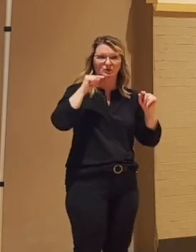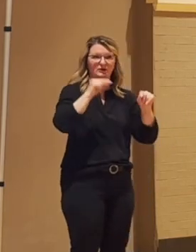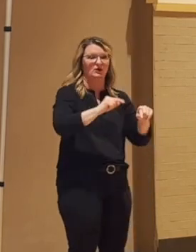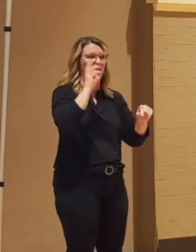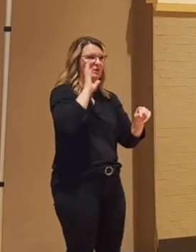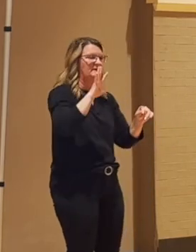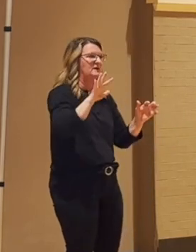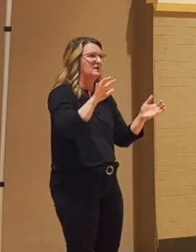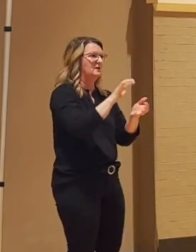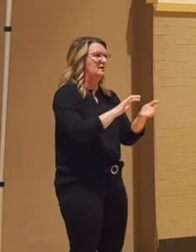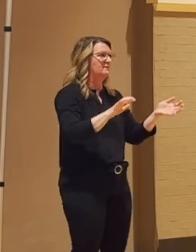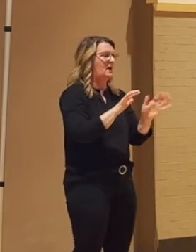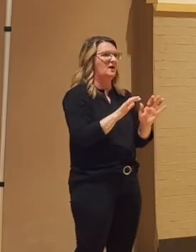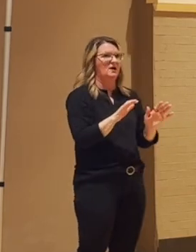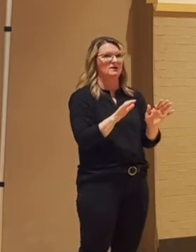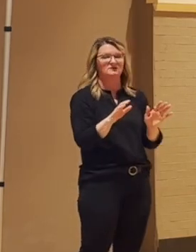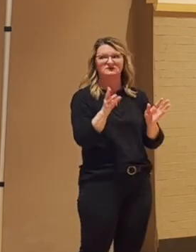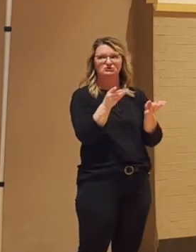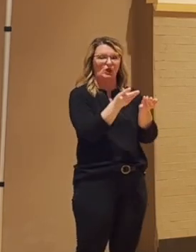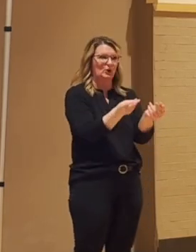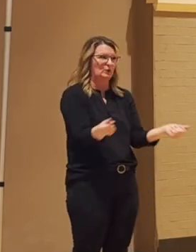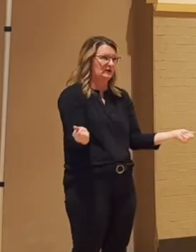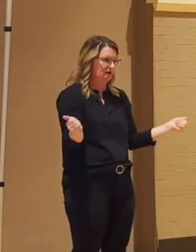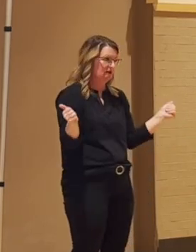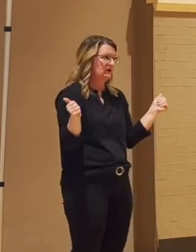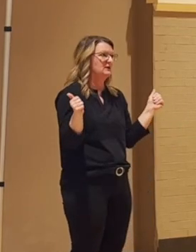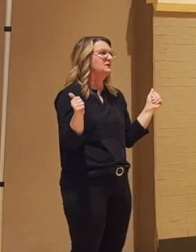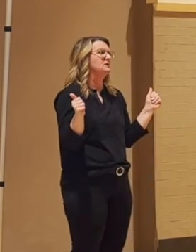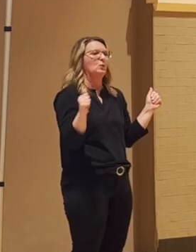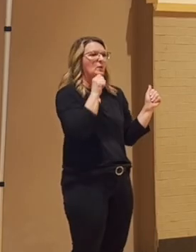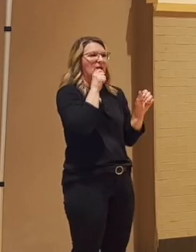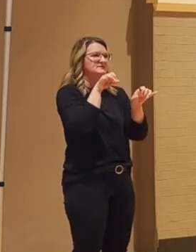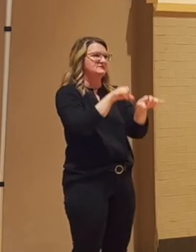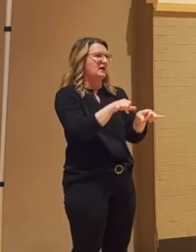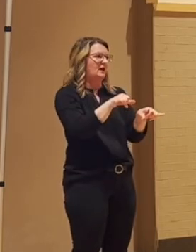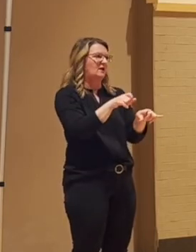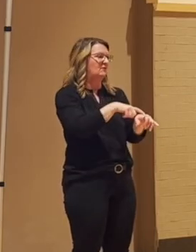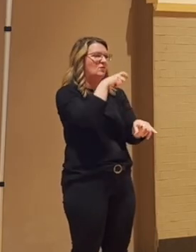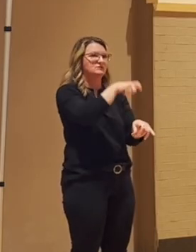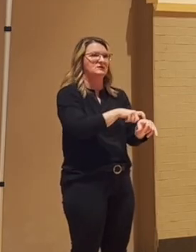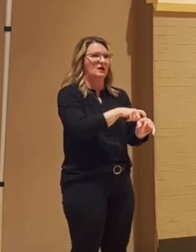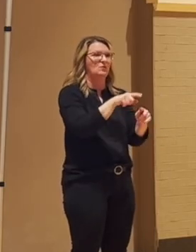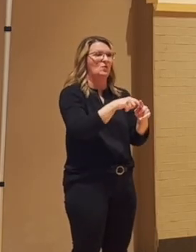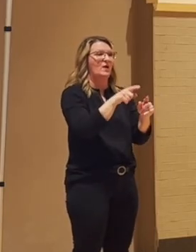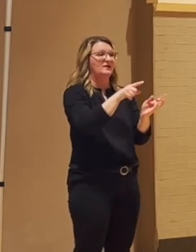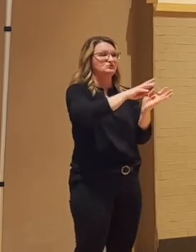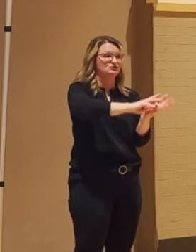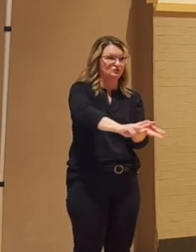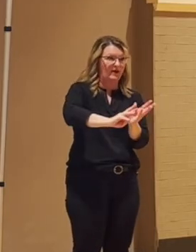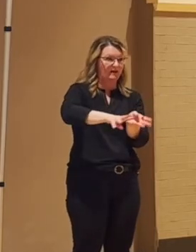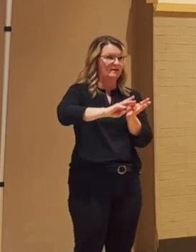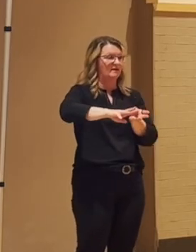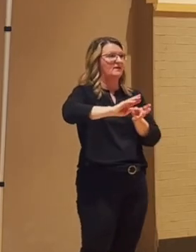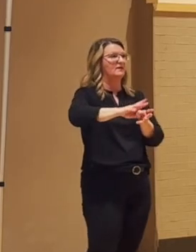be combined, which is really diluted, and it will not stay here very long. And once the tank is drained, the tank